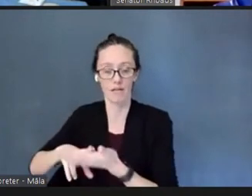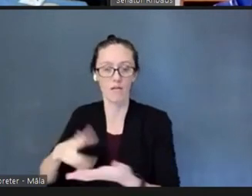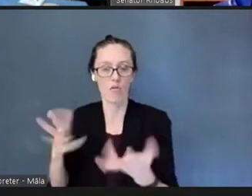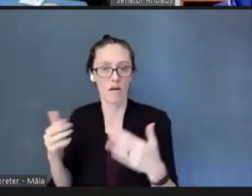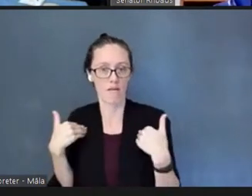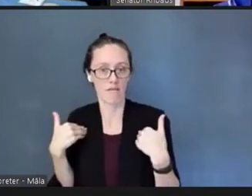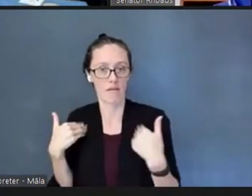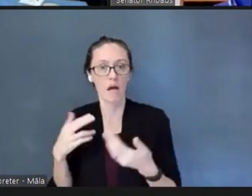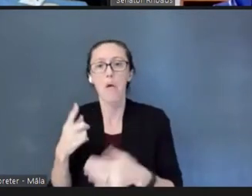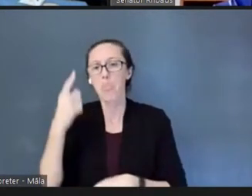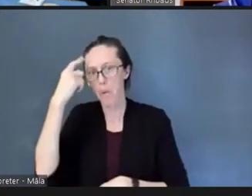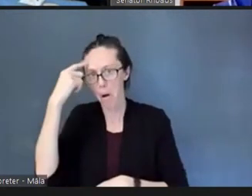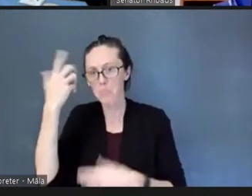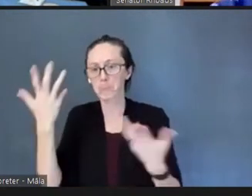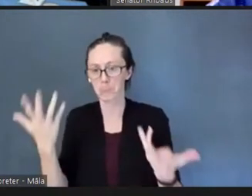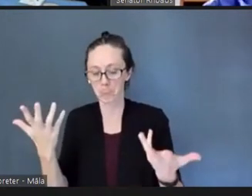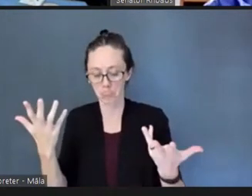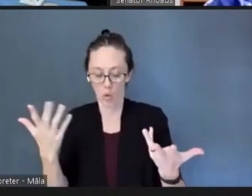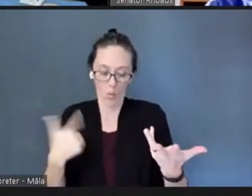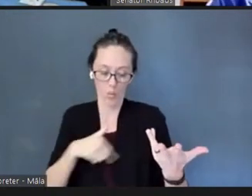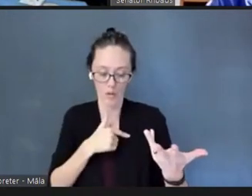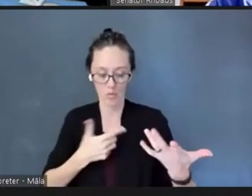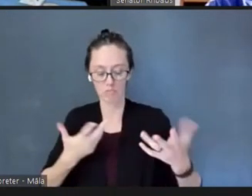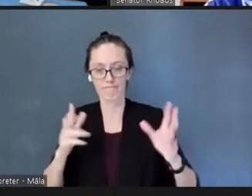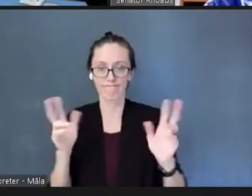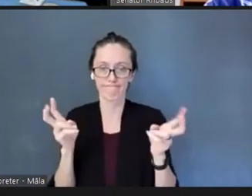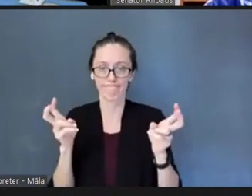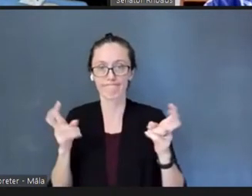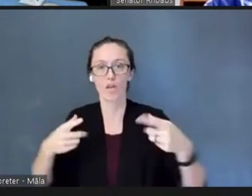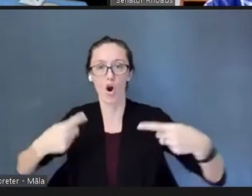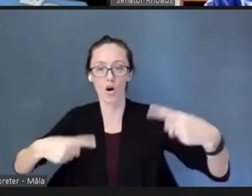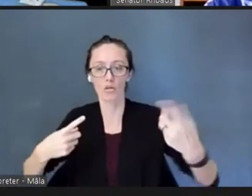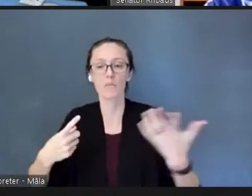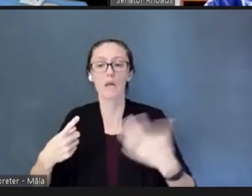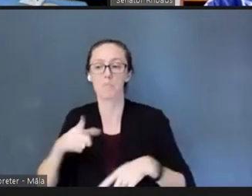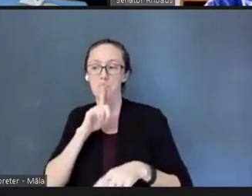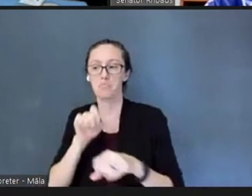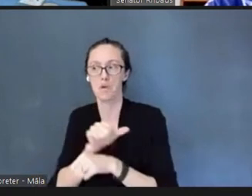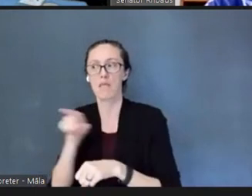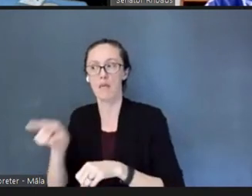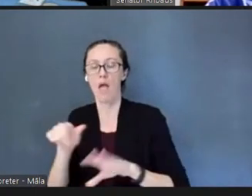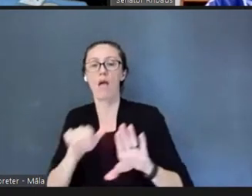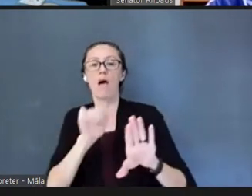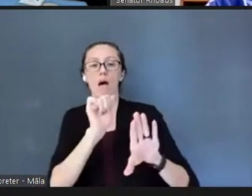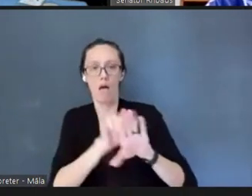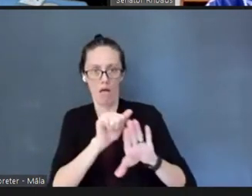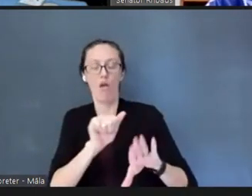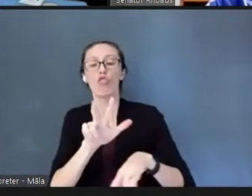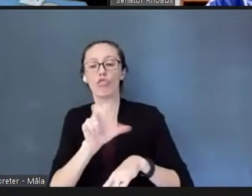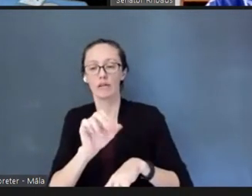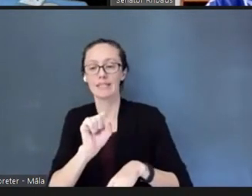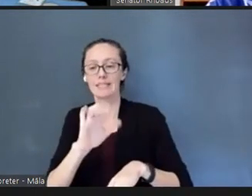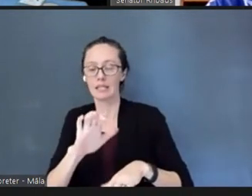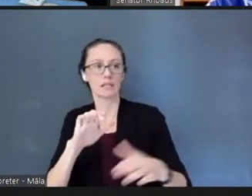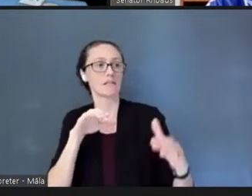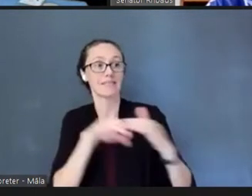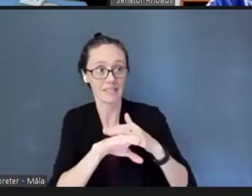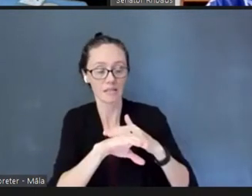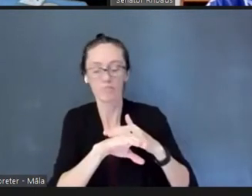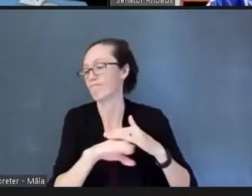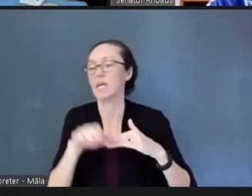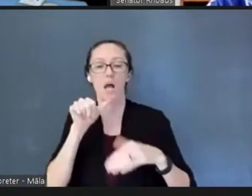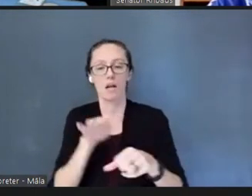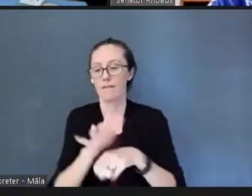reasonable time, we would argue if they had gone in within 30 seconds is not enough time at that point.